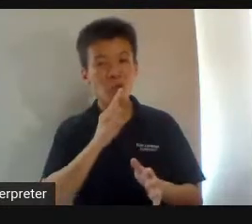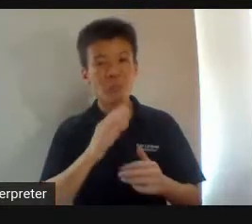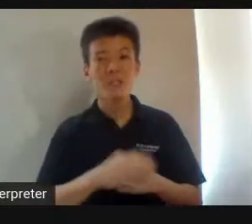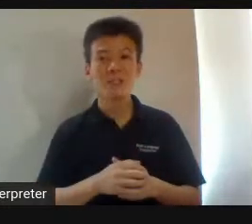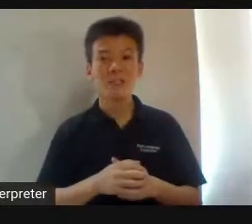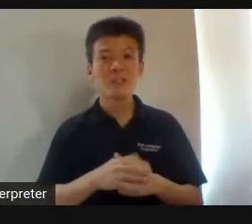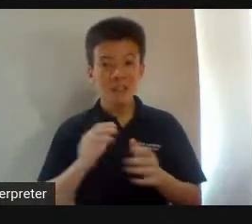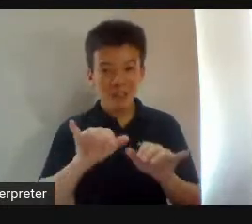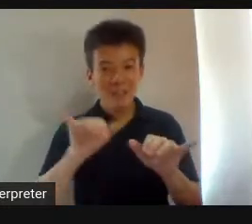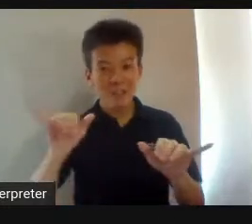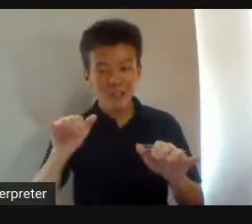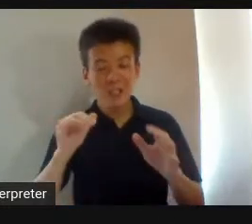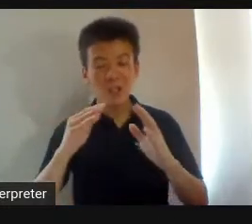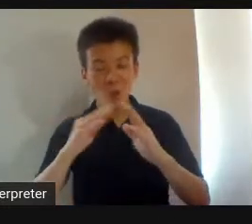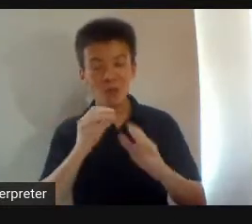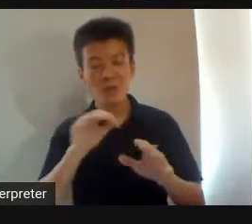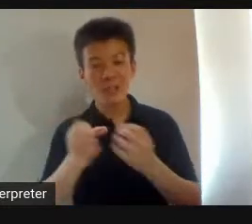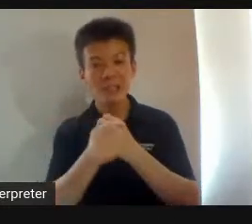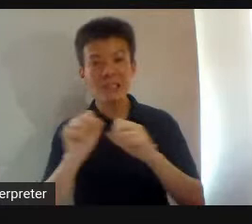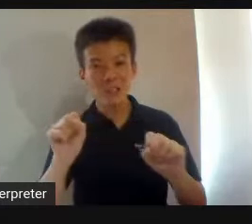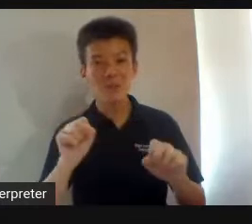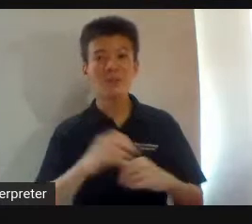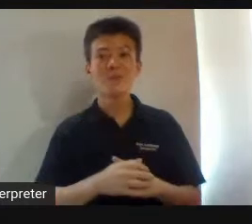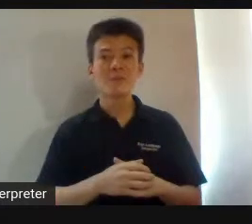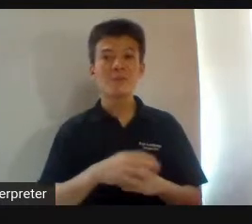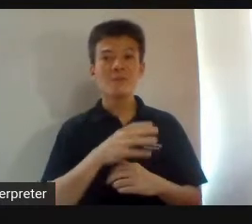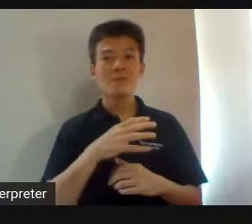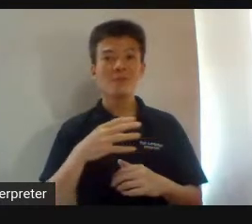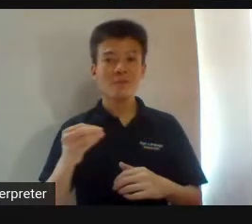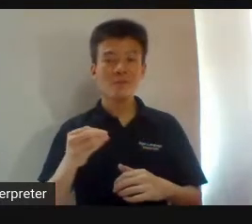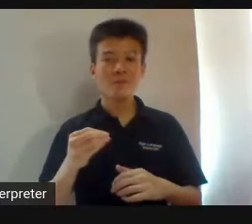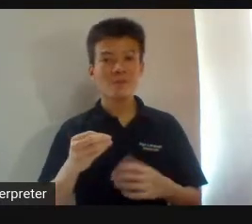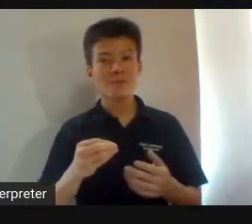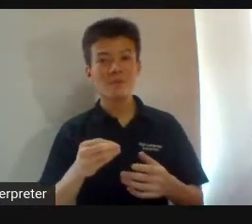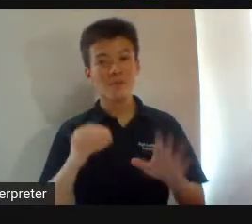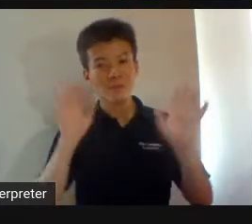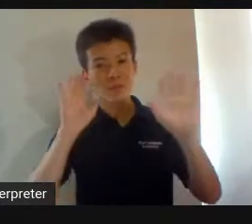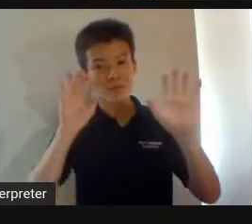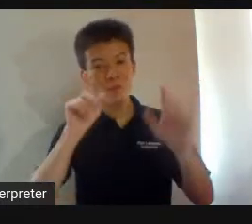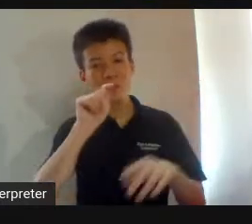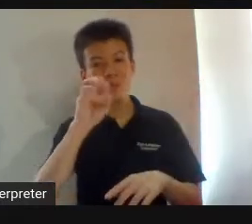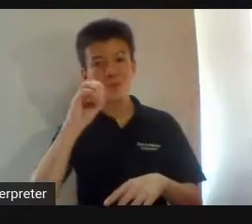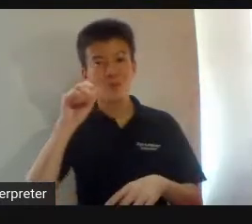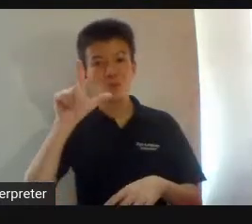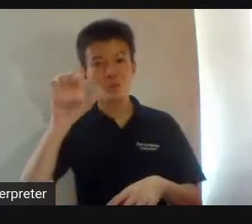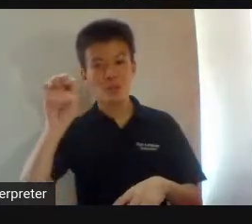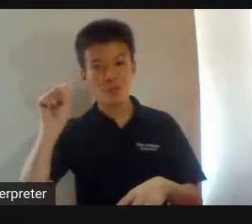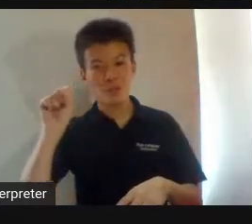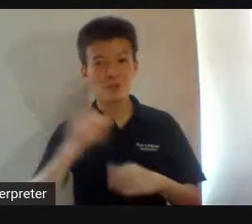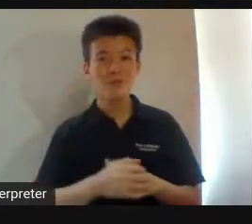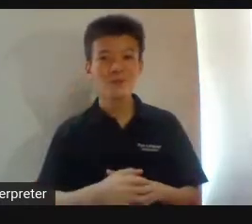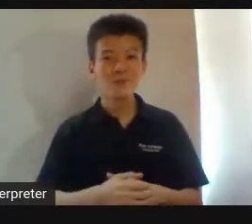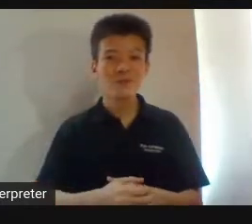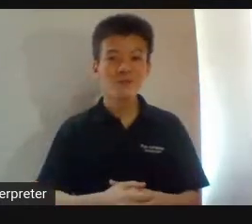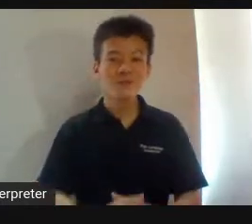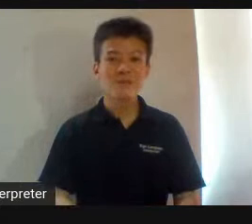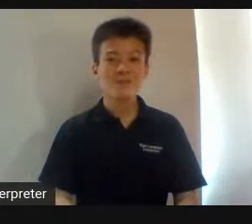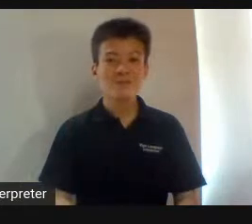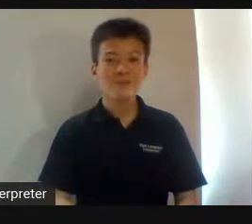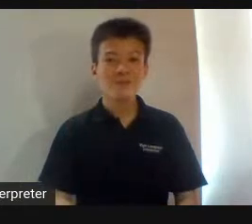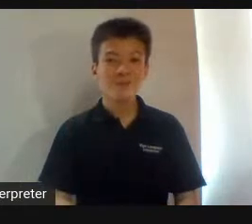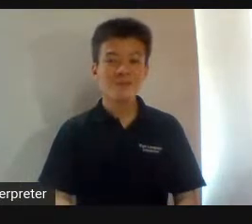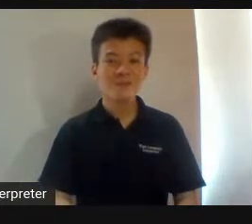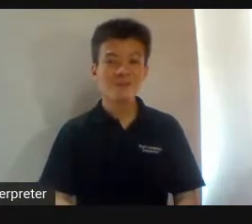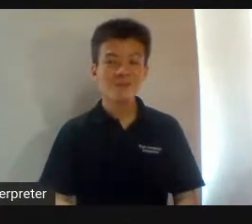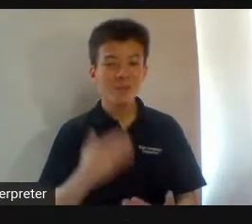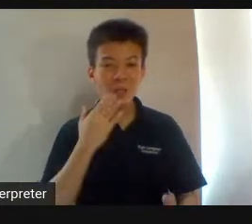home, stay safe, and toodles. Toodles. That's a good end. Bye, everyone.